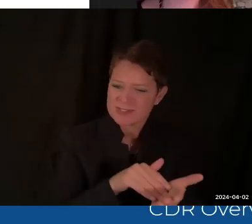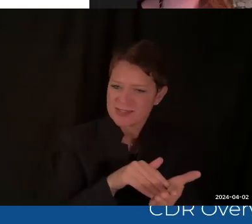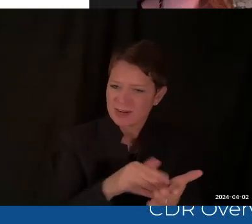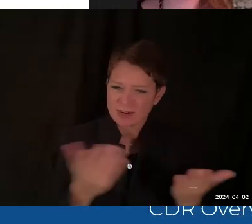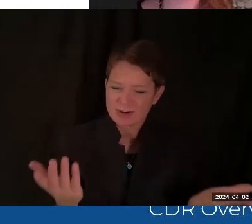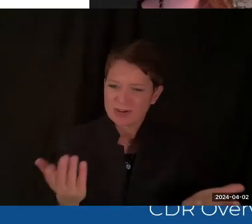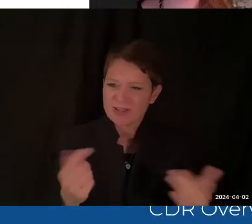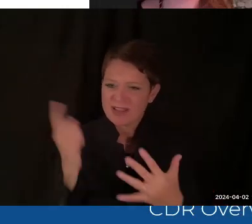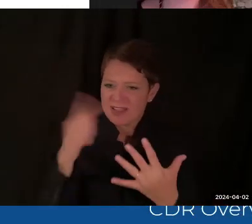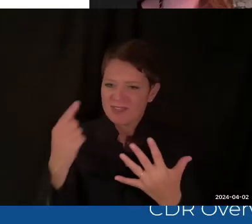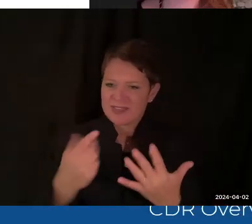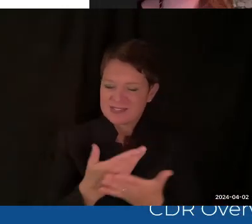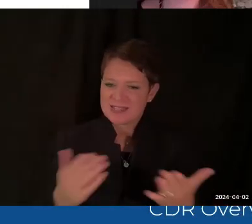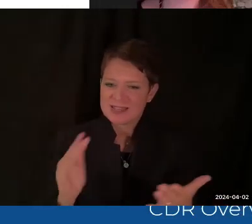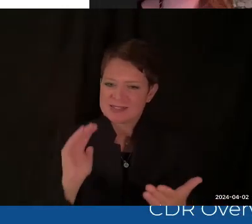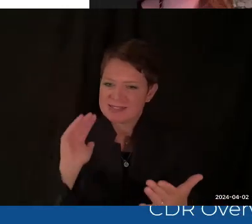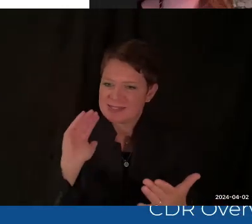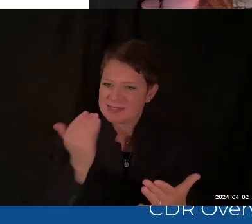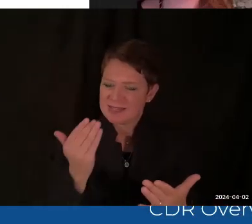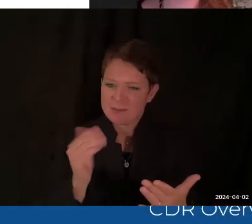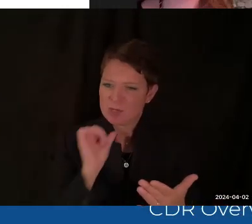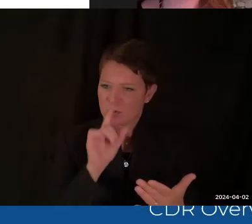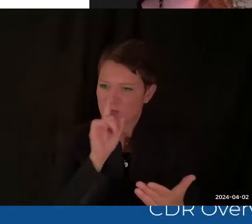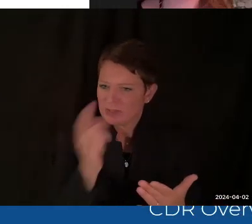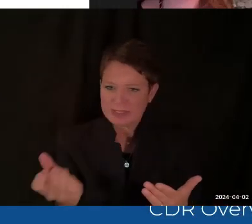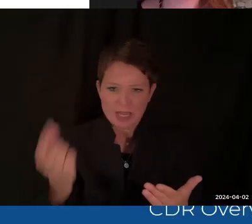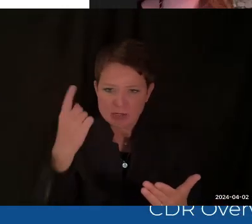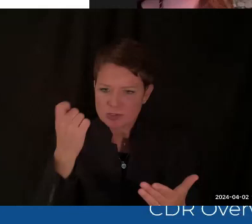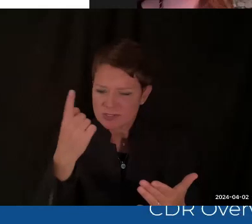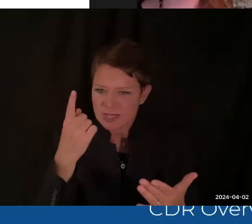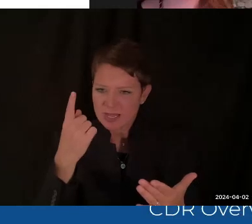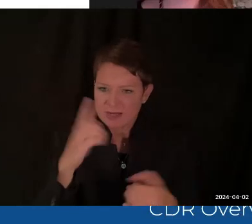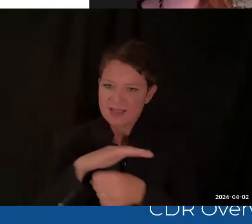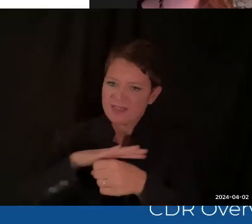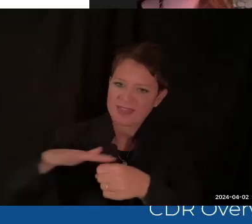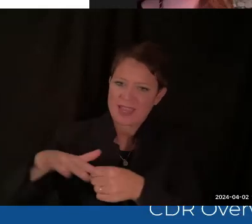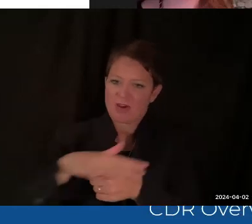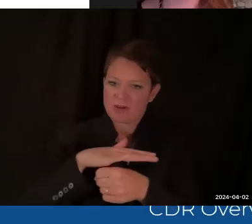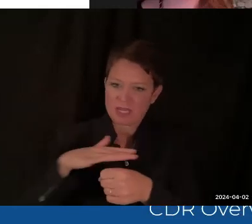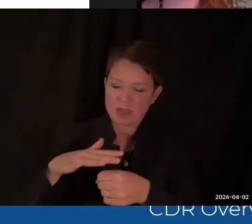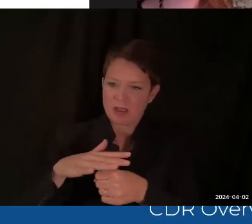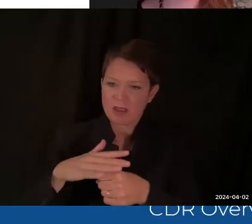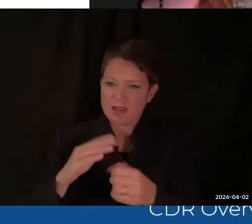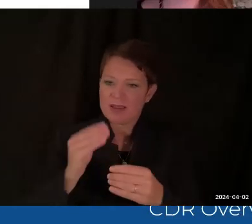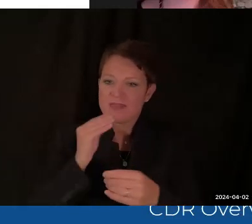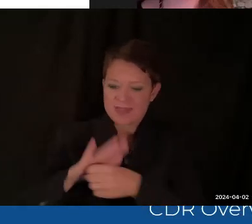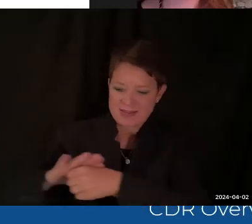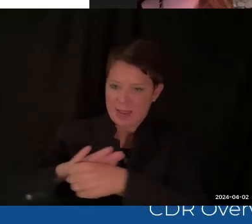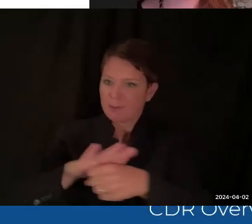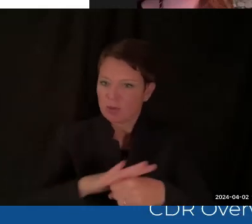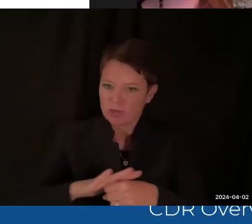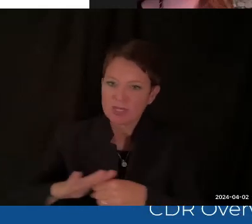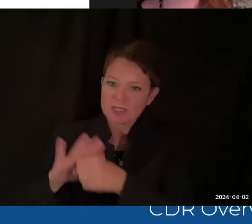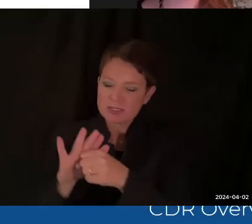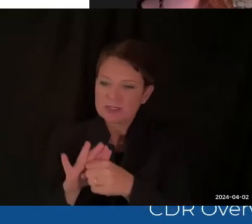center, these things seem like you really don't understand the area, the neighborhood.